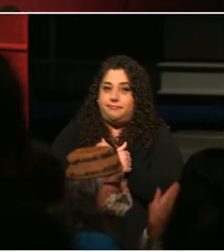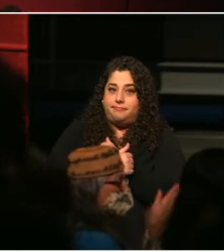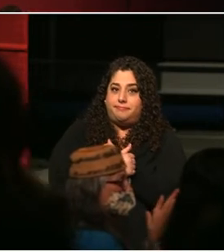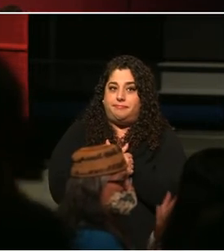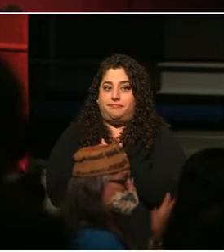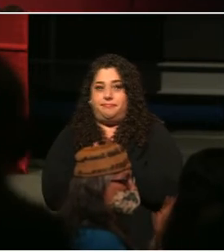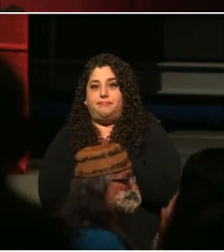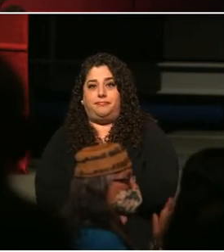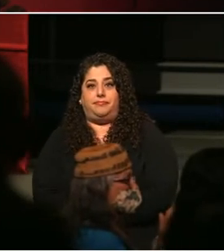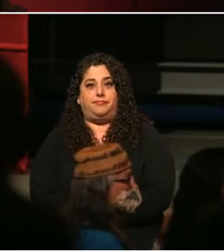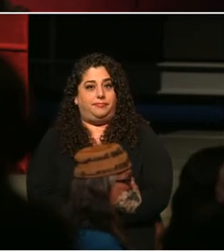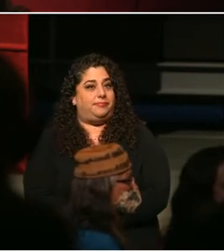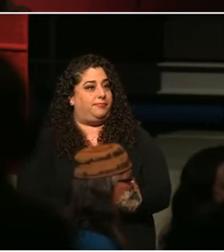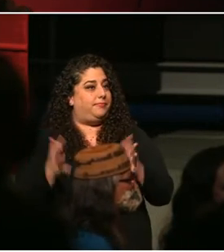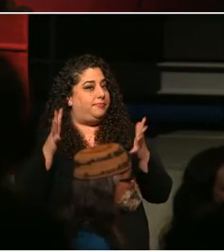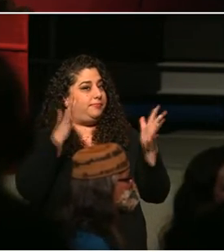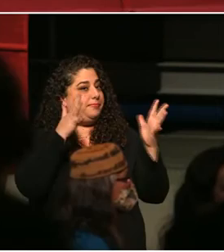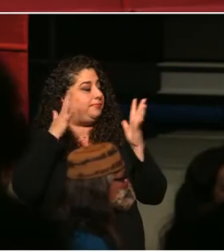Look at you all.